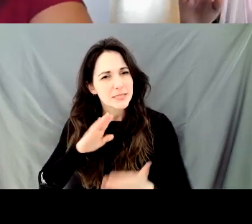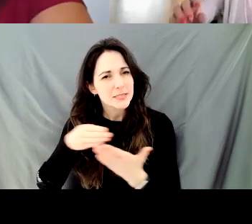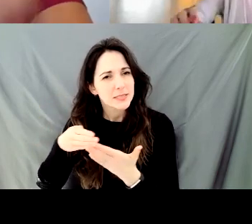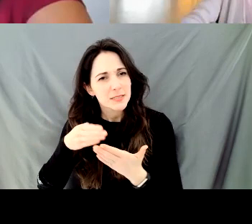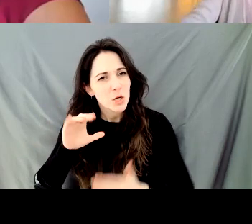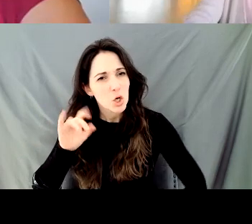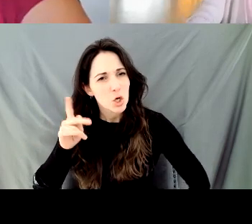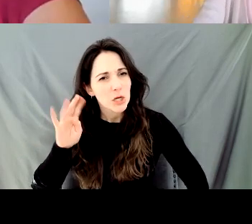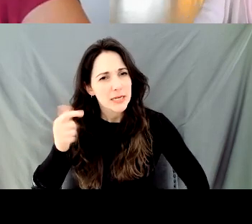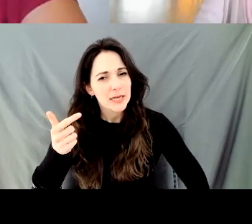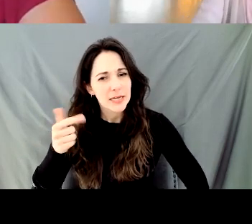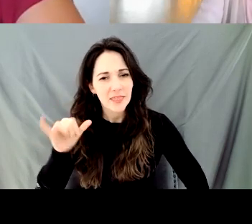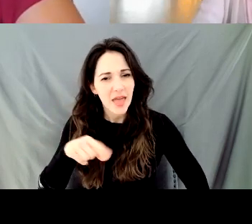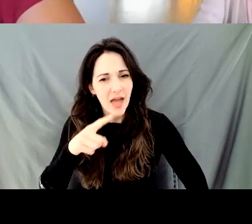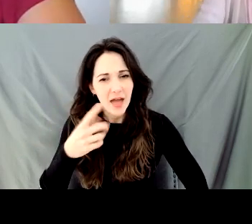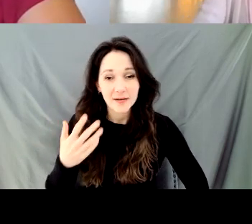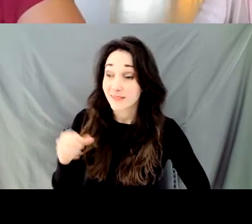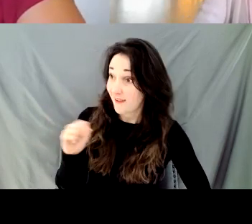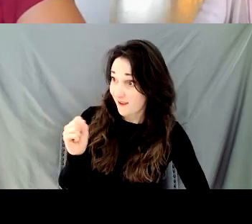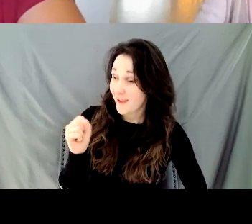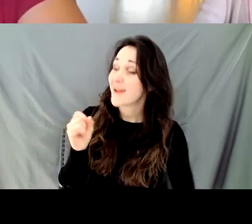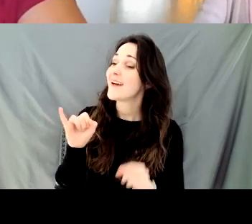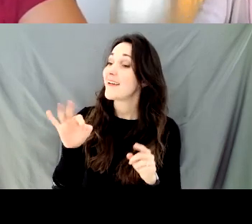they'll actually, if you mention you're from RIT, they'll give you a discount.